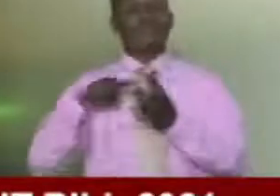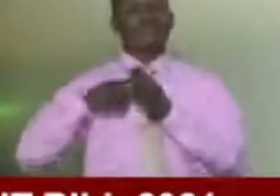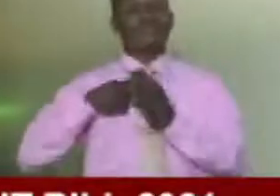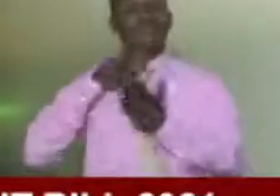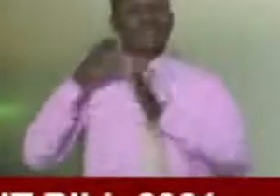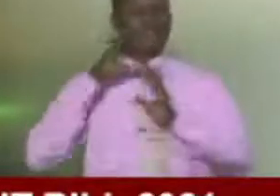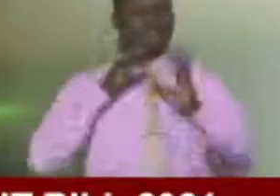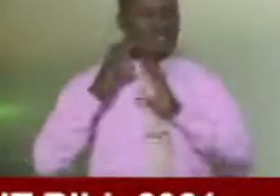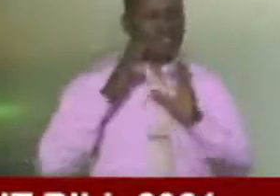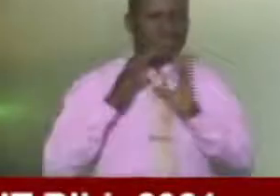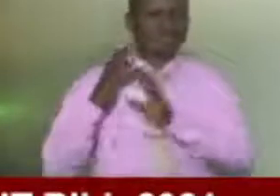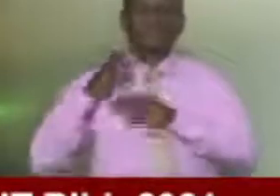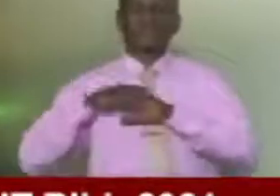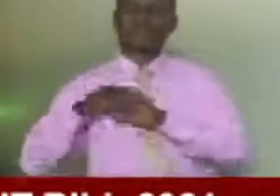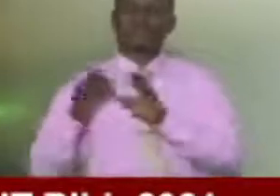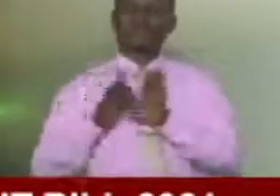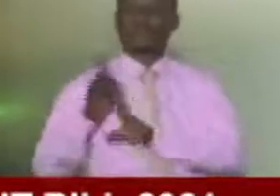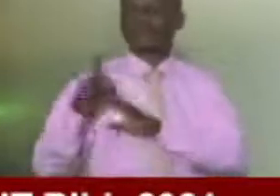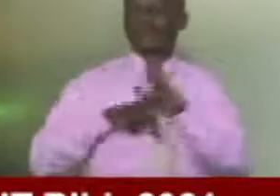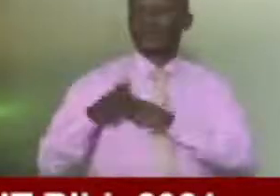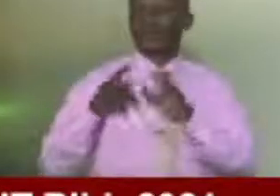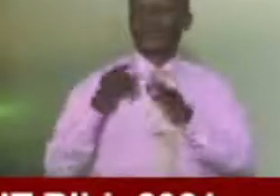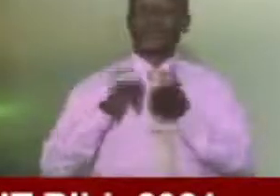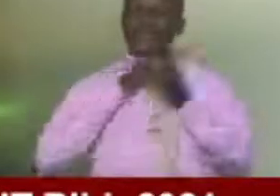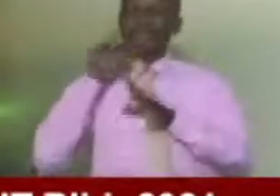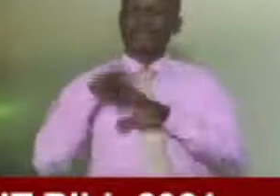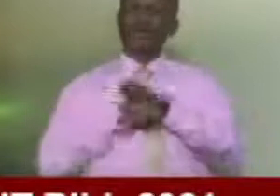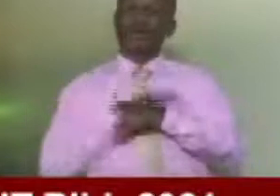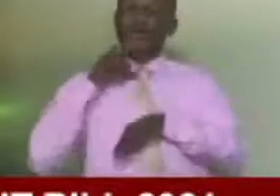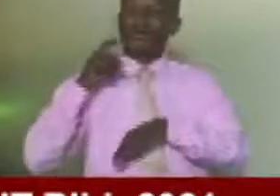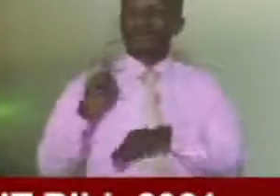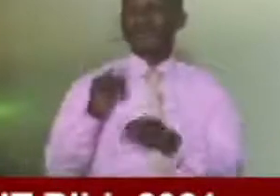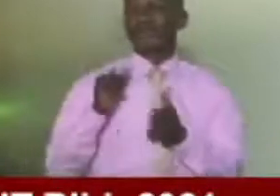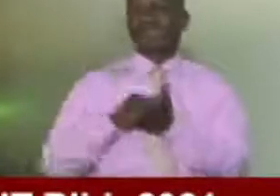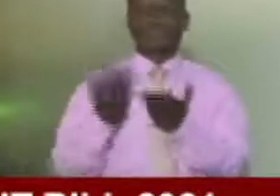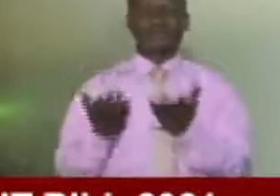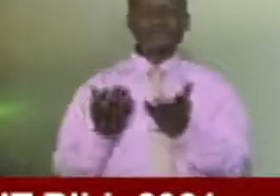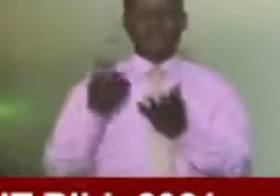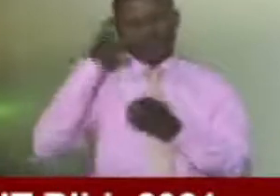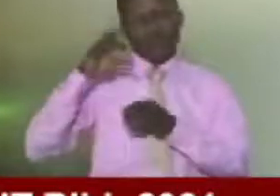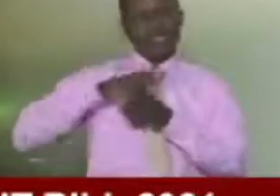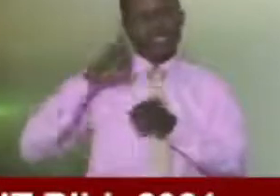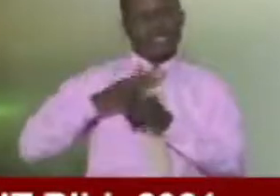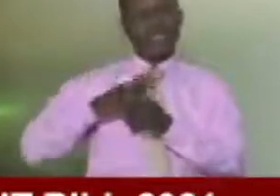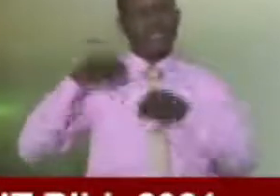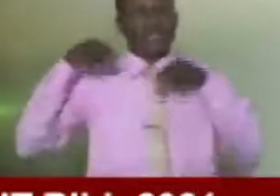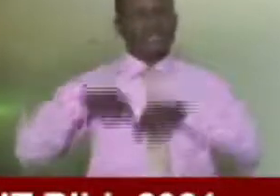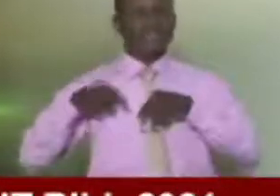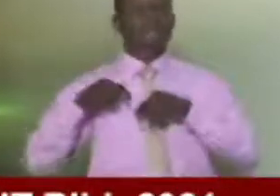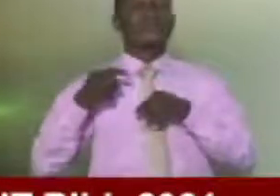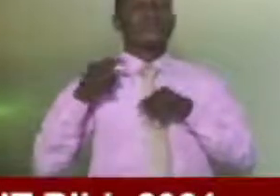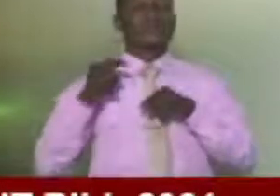around direct and indirect primaries. But there's a lot more. So if you think about early funding for elections, this current proposed